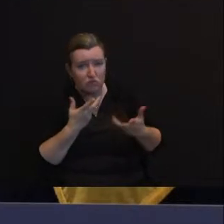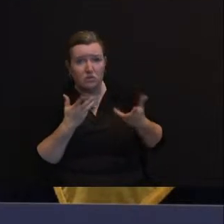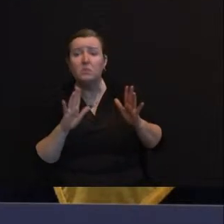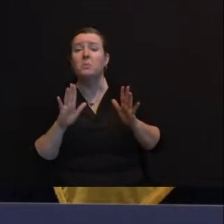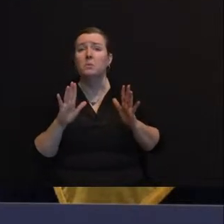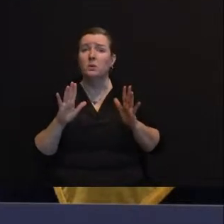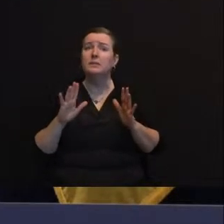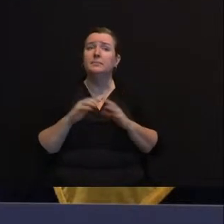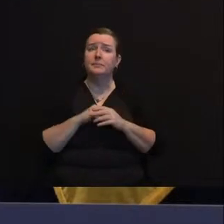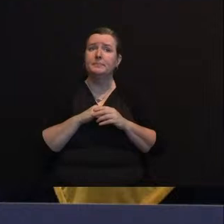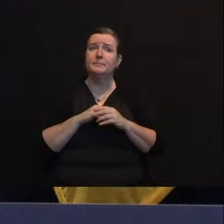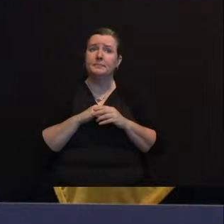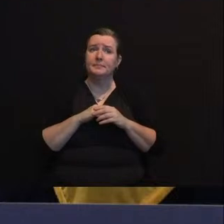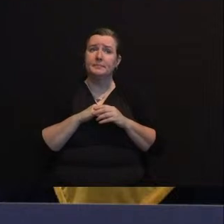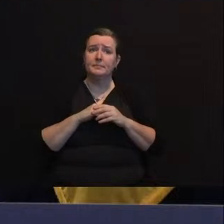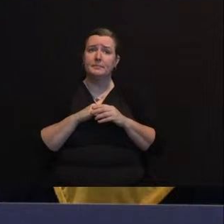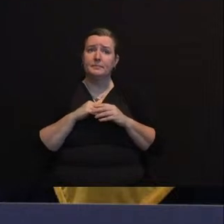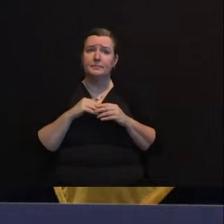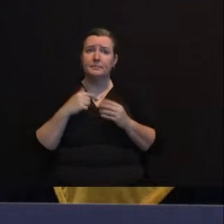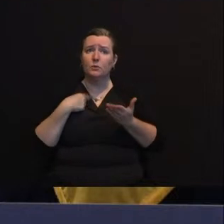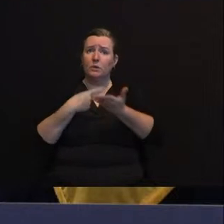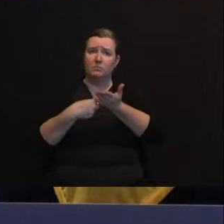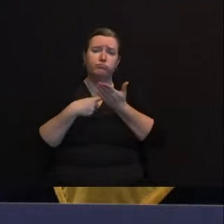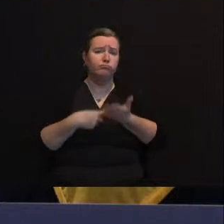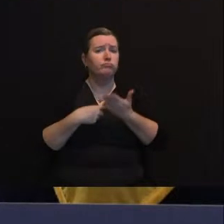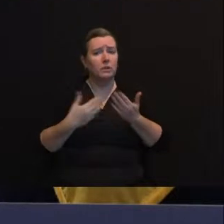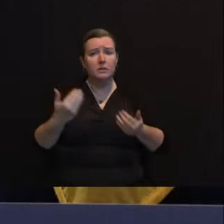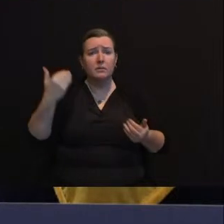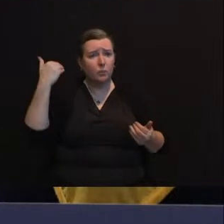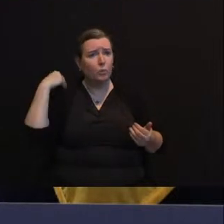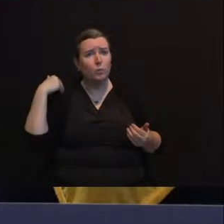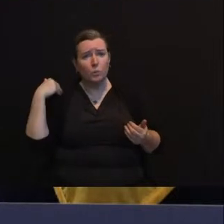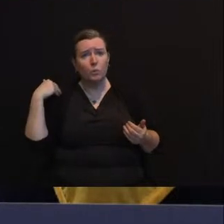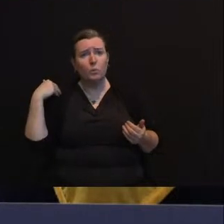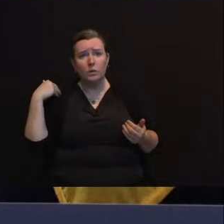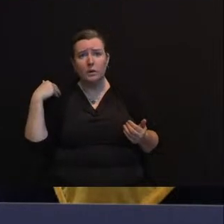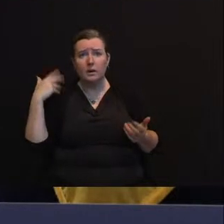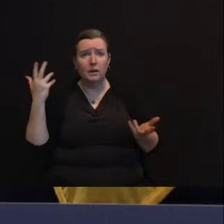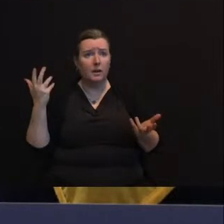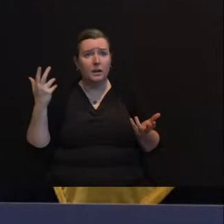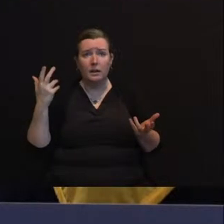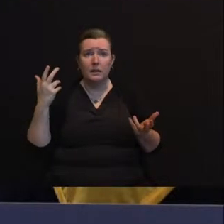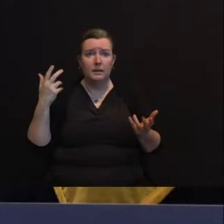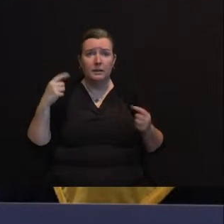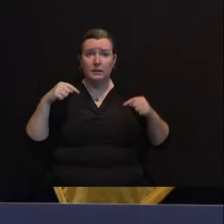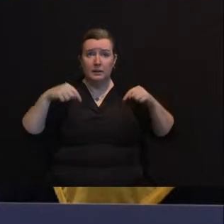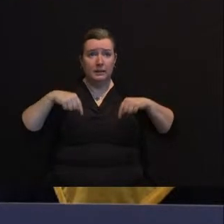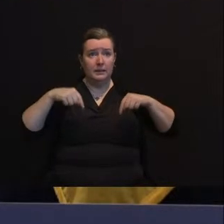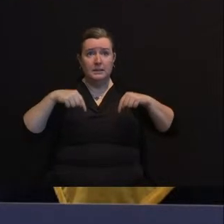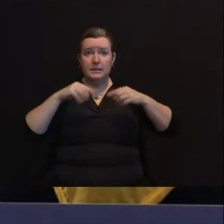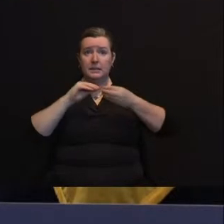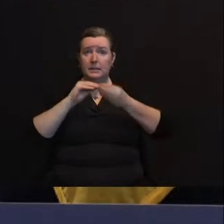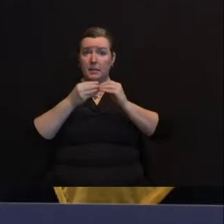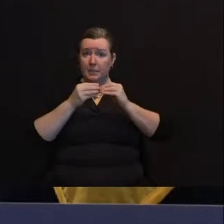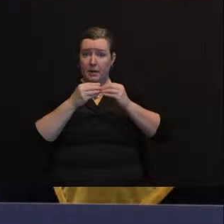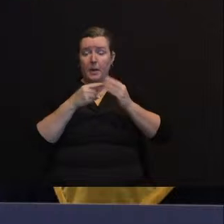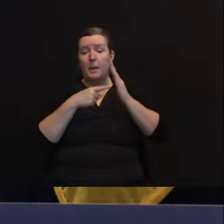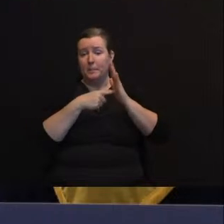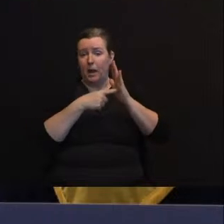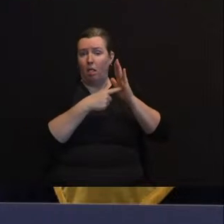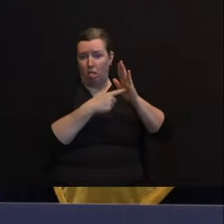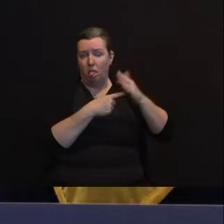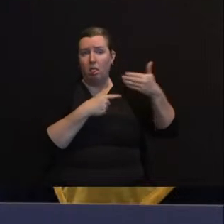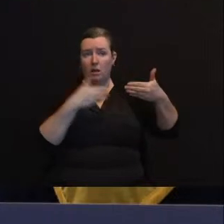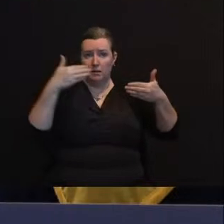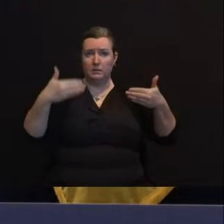Yeah, we had this conversation earlier, again, this is the worst case scenario. Judy, in